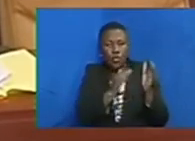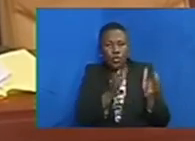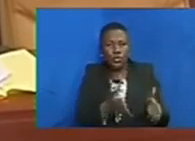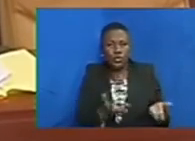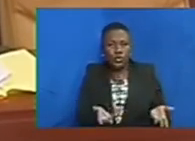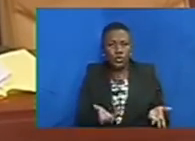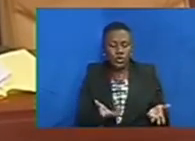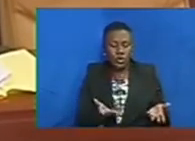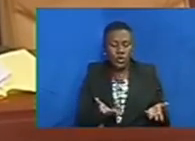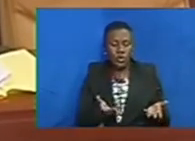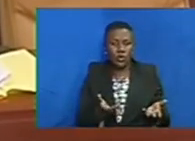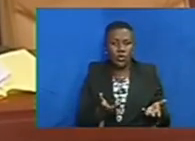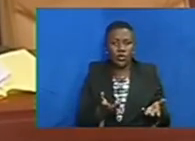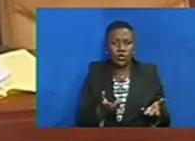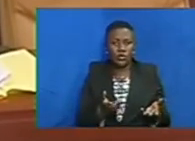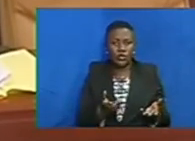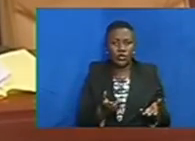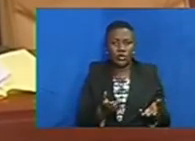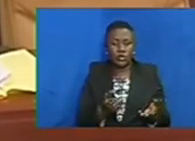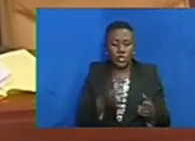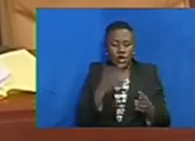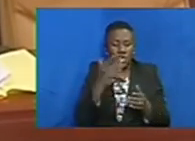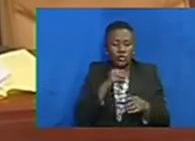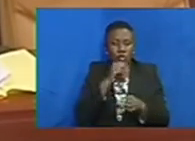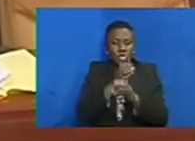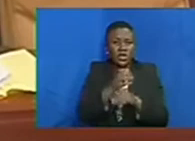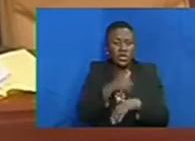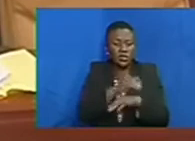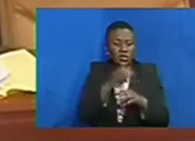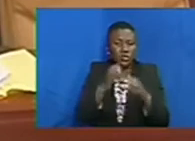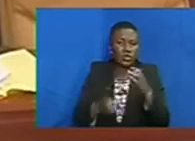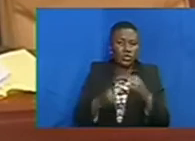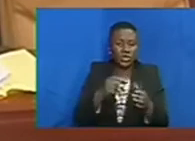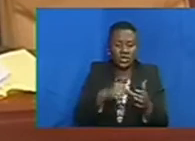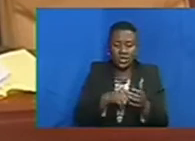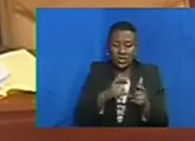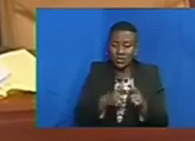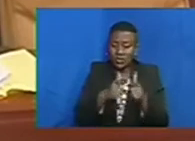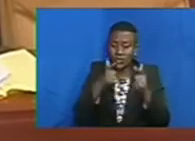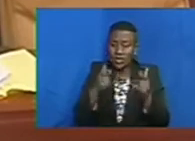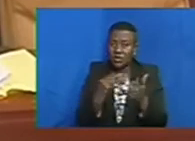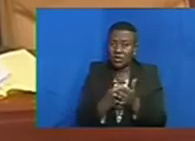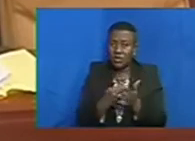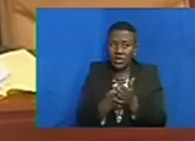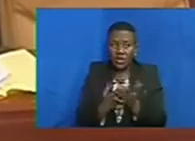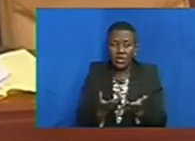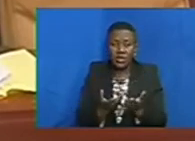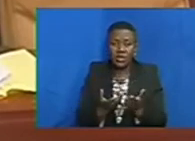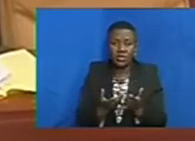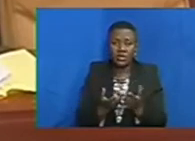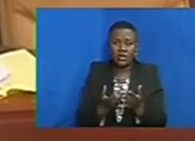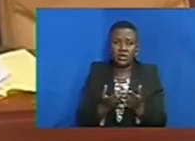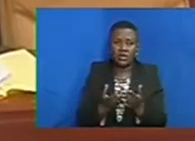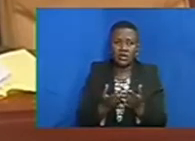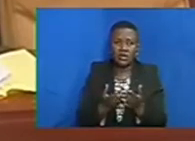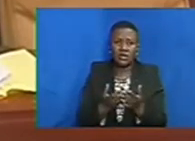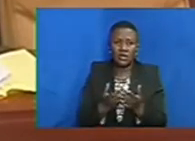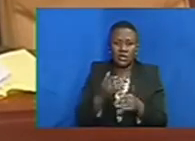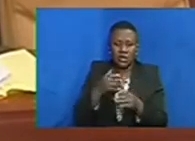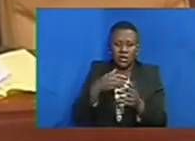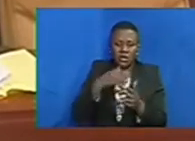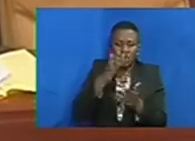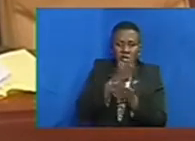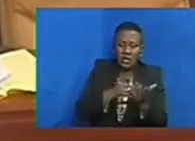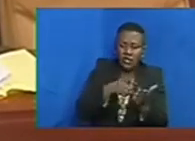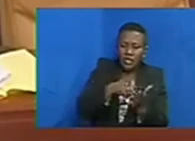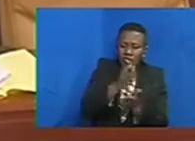of being dragged to the law court. This huge indefinite is mainly due to delays and non-release of budgetary